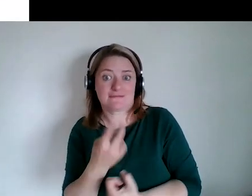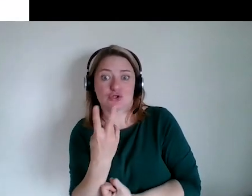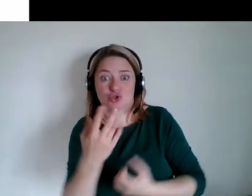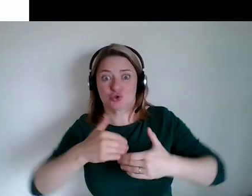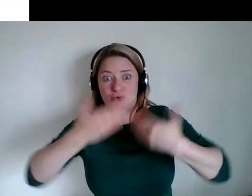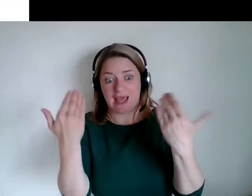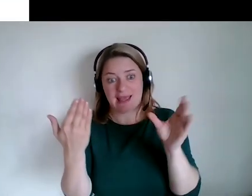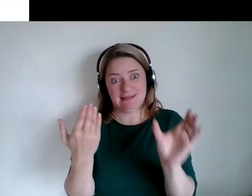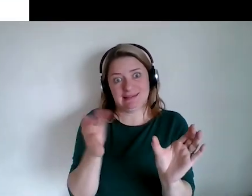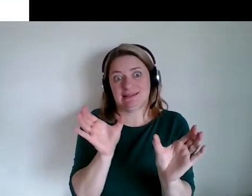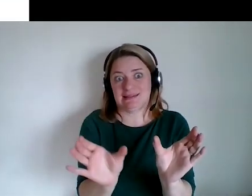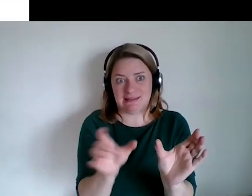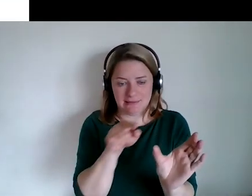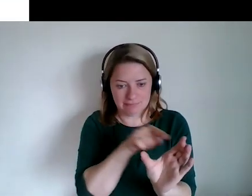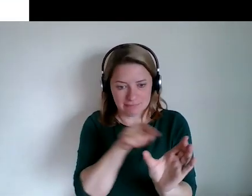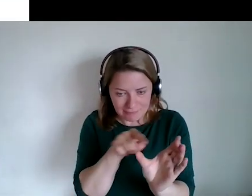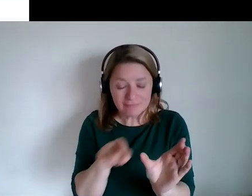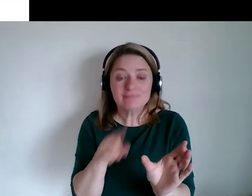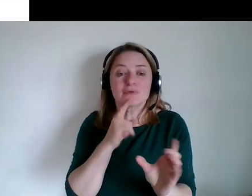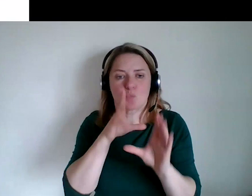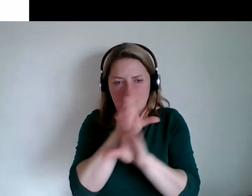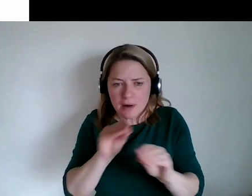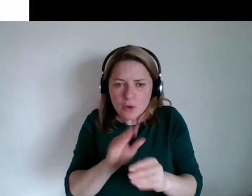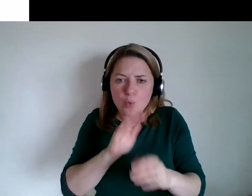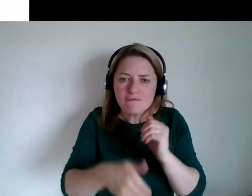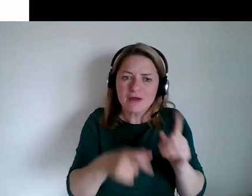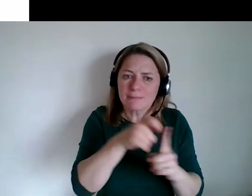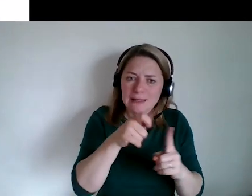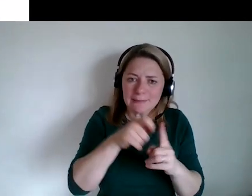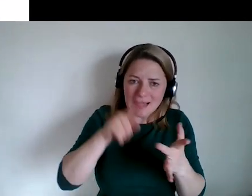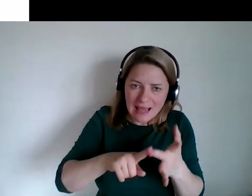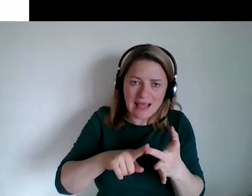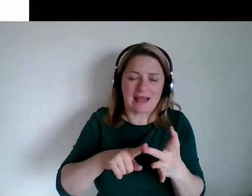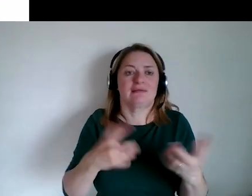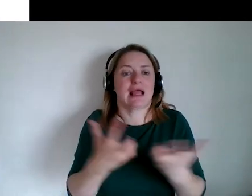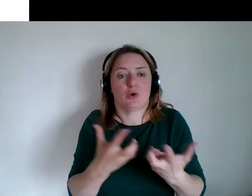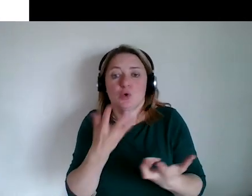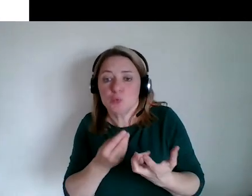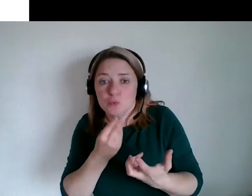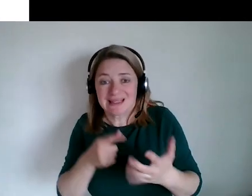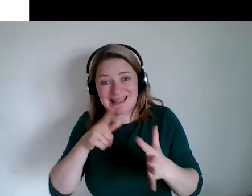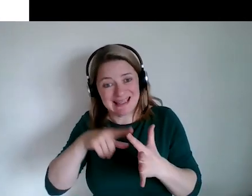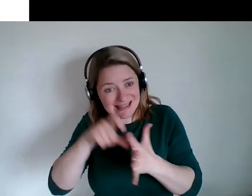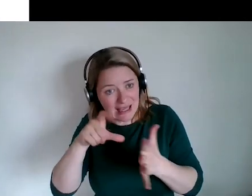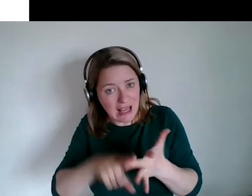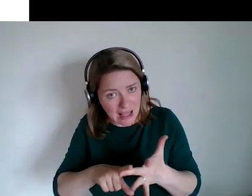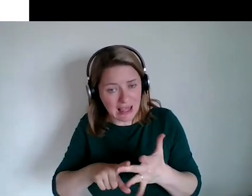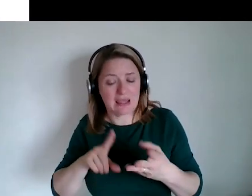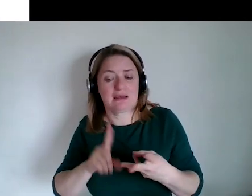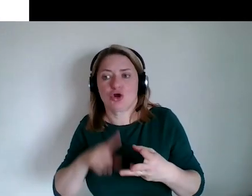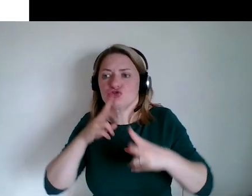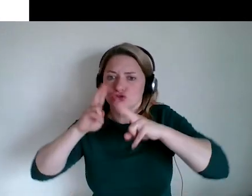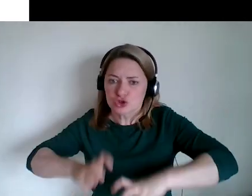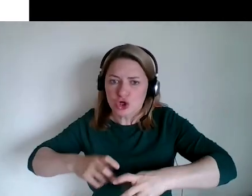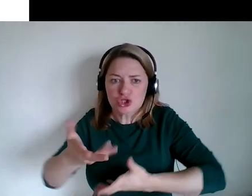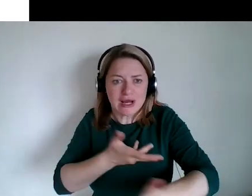workshops around optimizing EDI, optimizing PPI, researcher exchange sessions on day